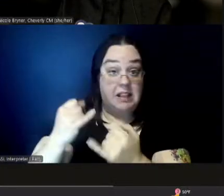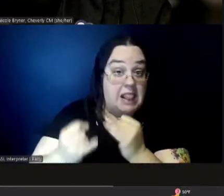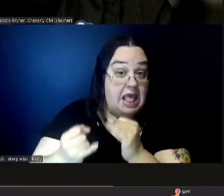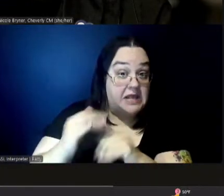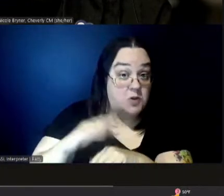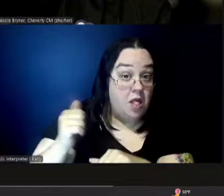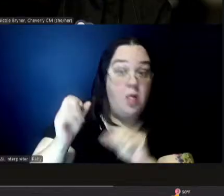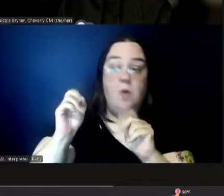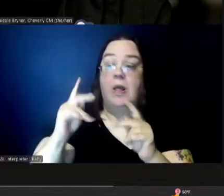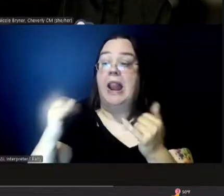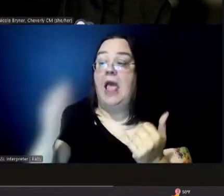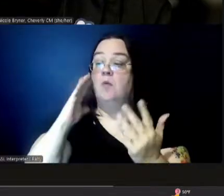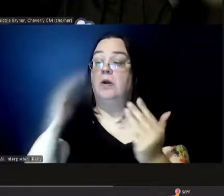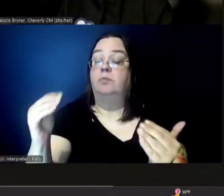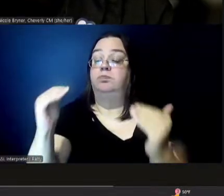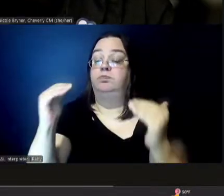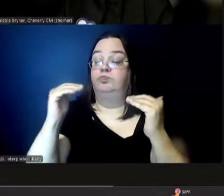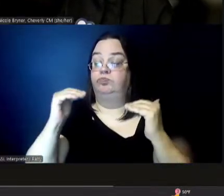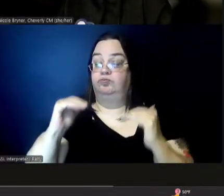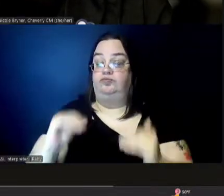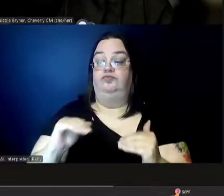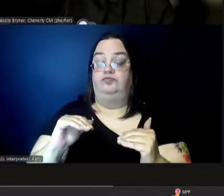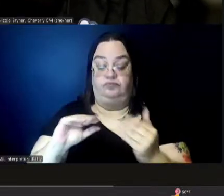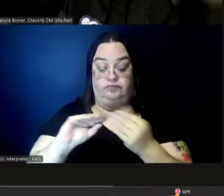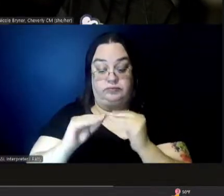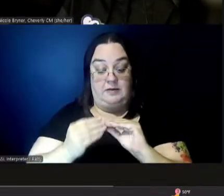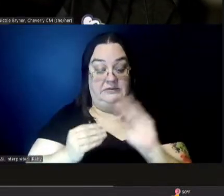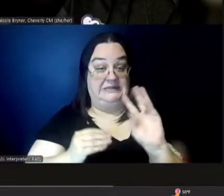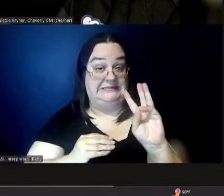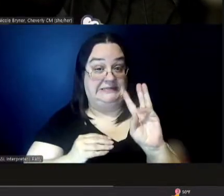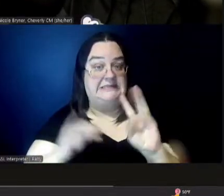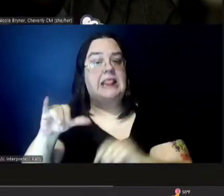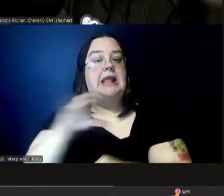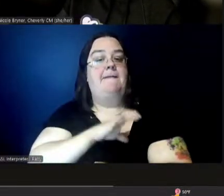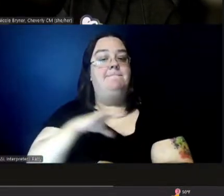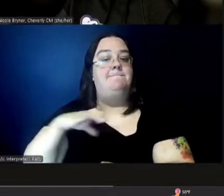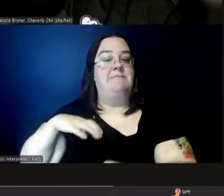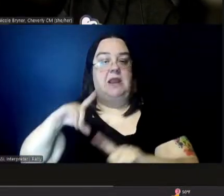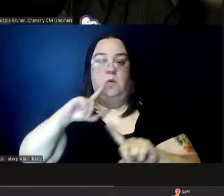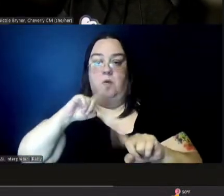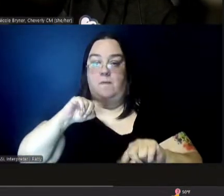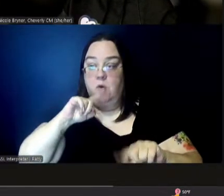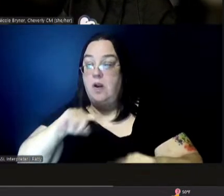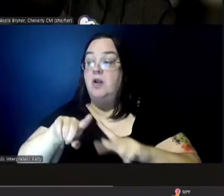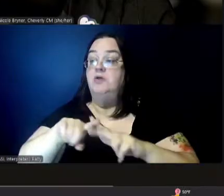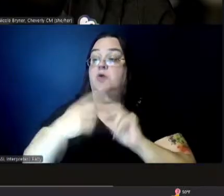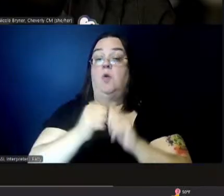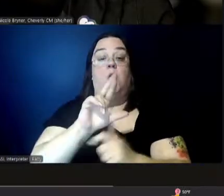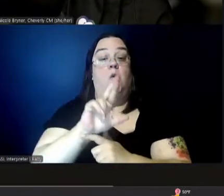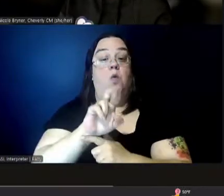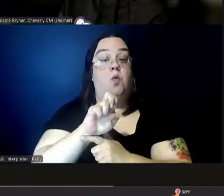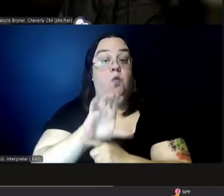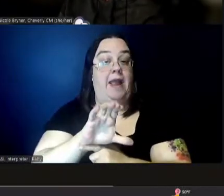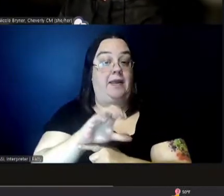on now to item 6, committee reports, starting with the Rec Council.